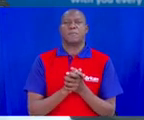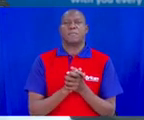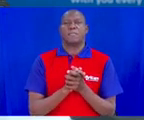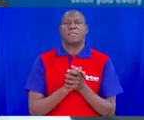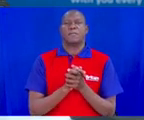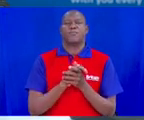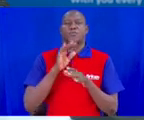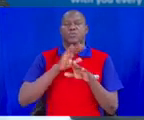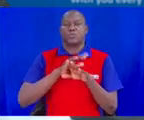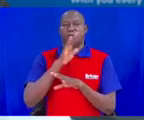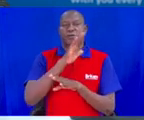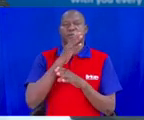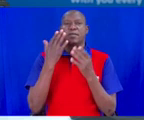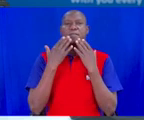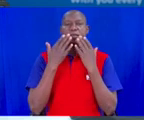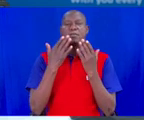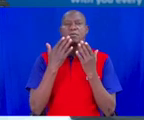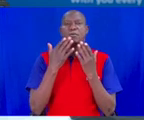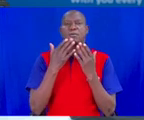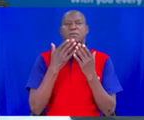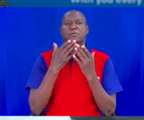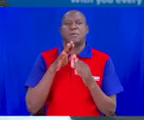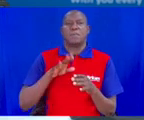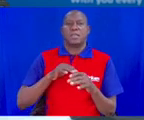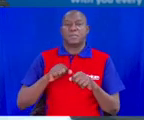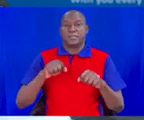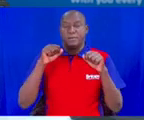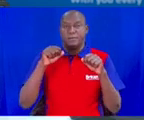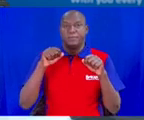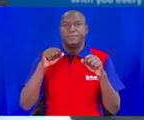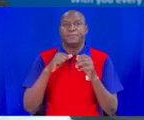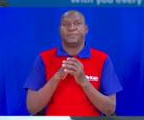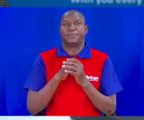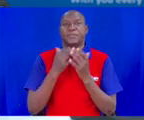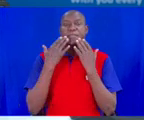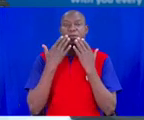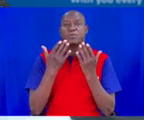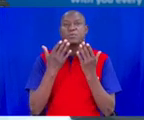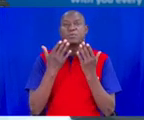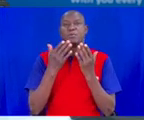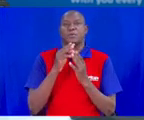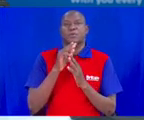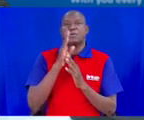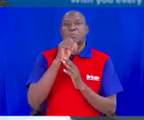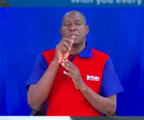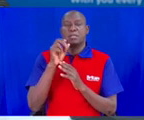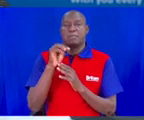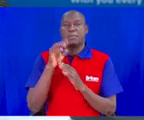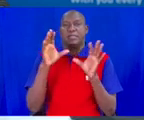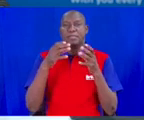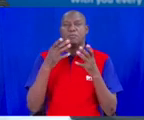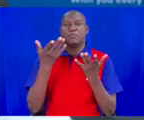Well, good afternoon. Thank you, Madam Chair. Thank you, Britam team, for the